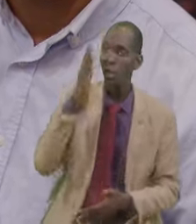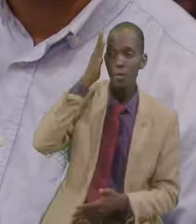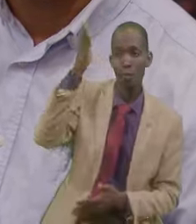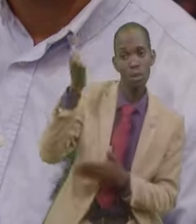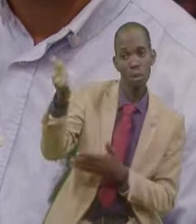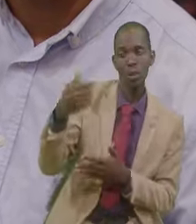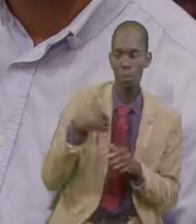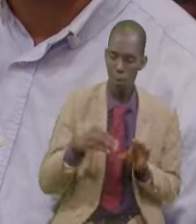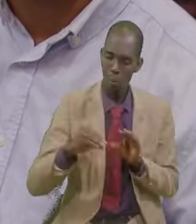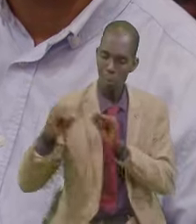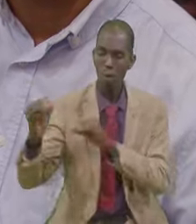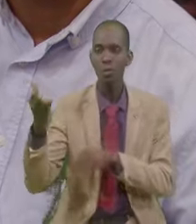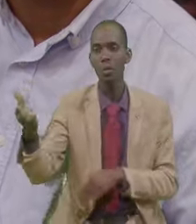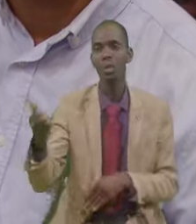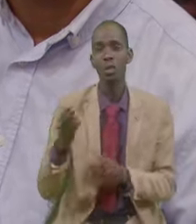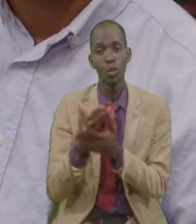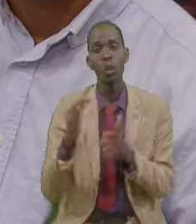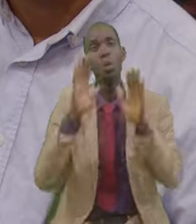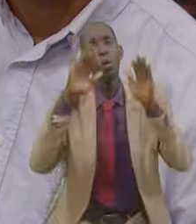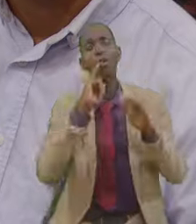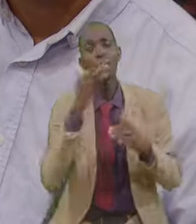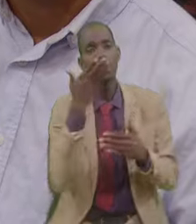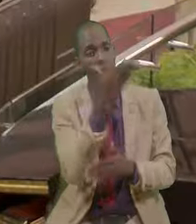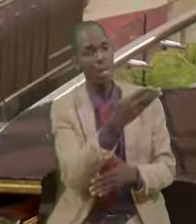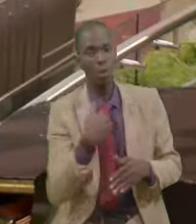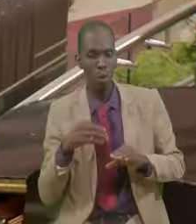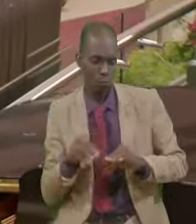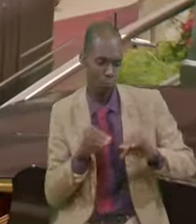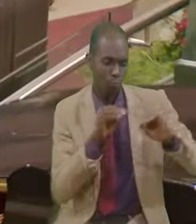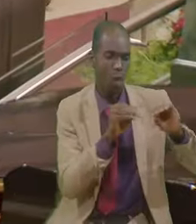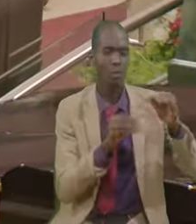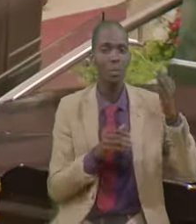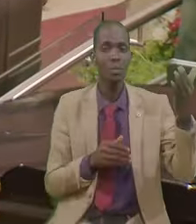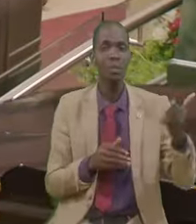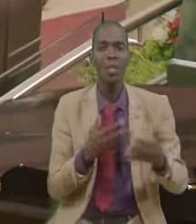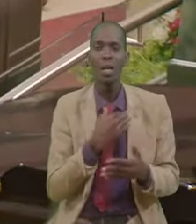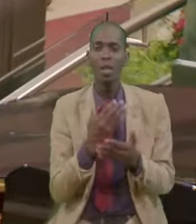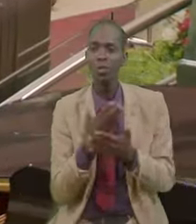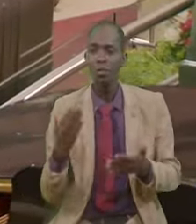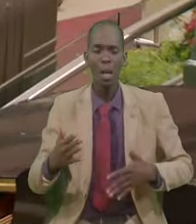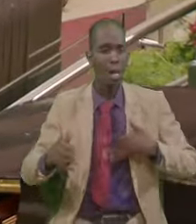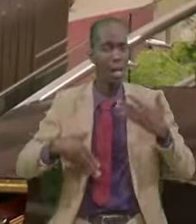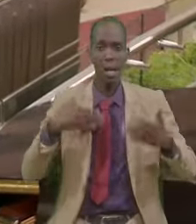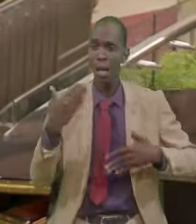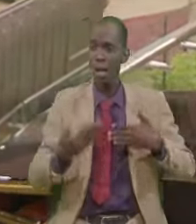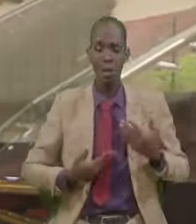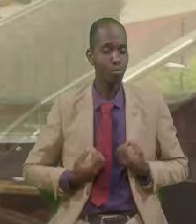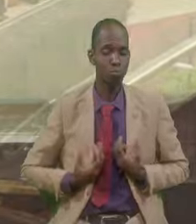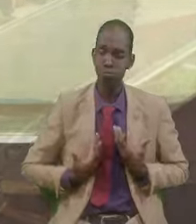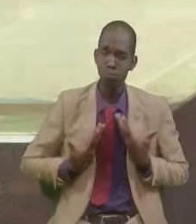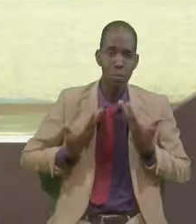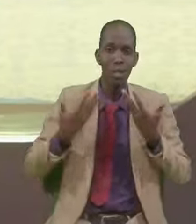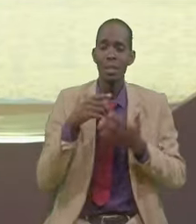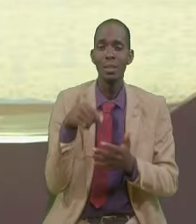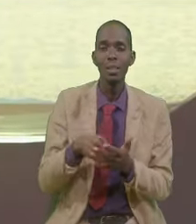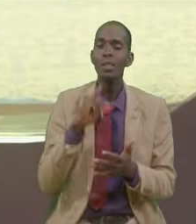up. Something wonderful is ahead of us. We're going up. And something exciting, interesting. And this is